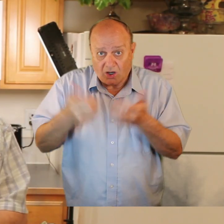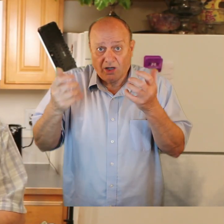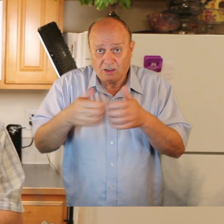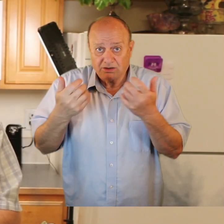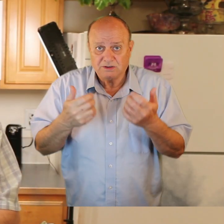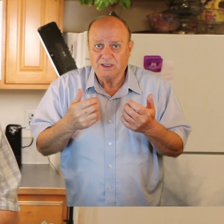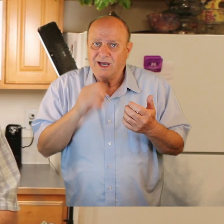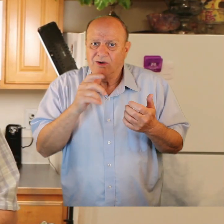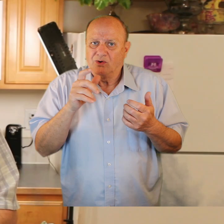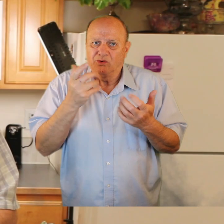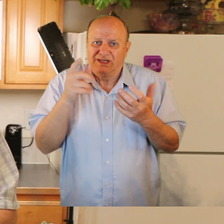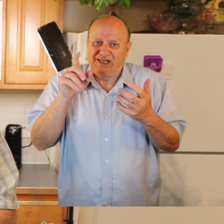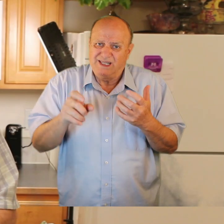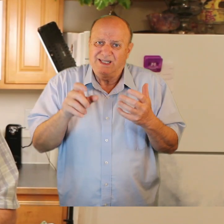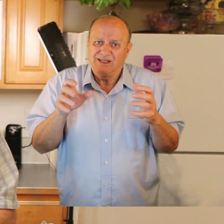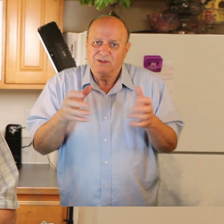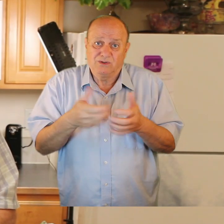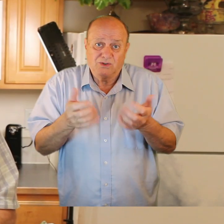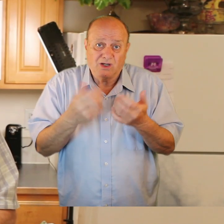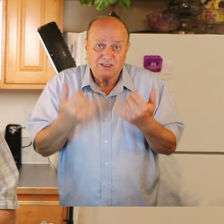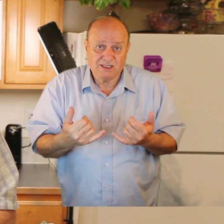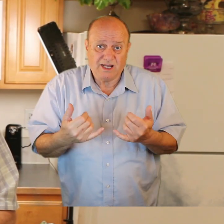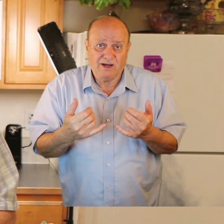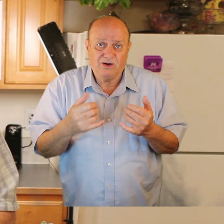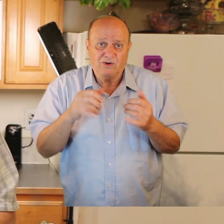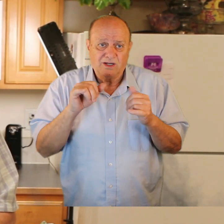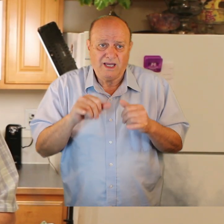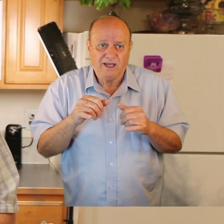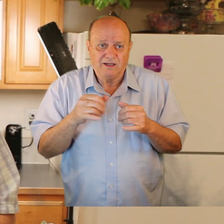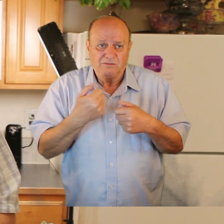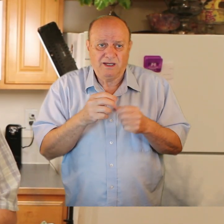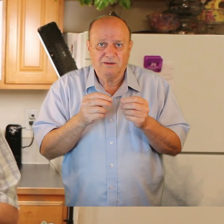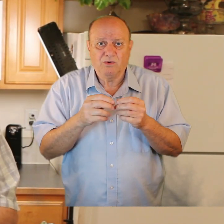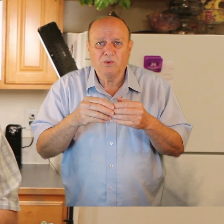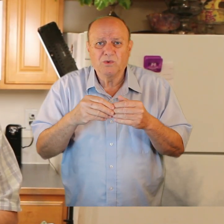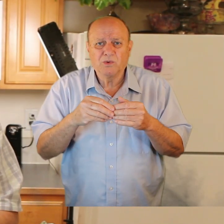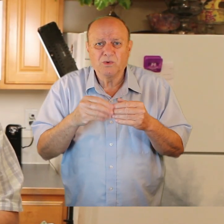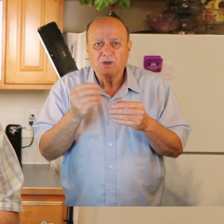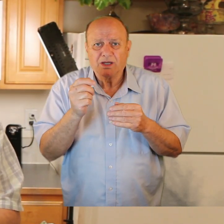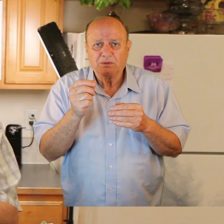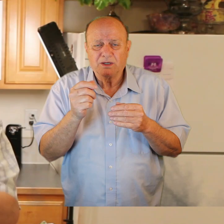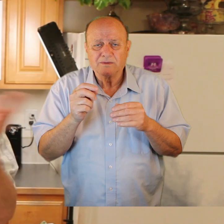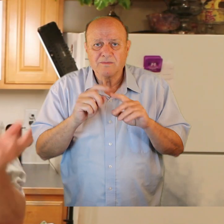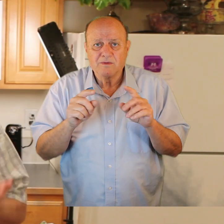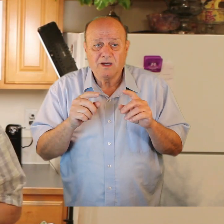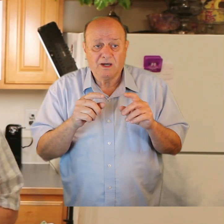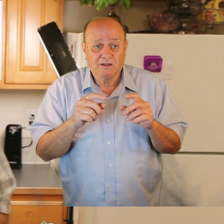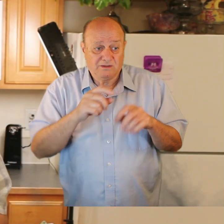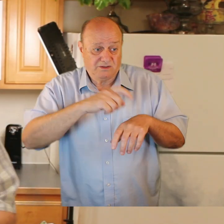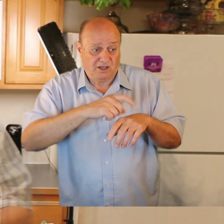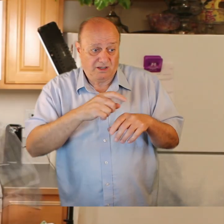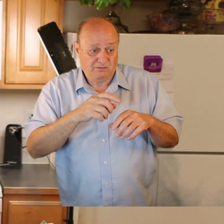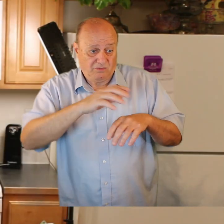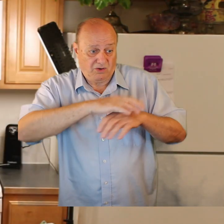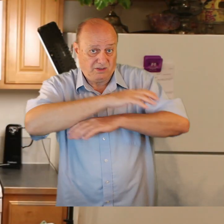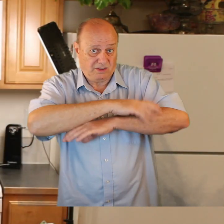tossing it now, it can make it a little bit more wilted, a little more wimpy, if you will. but it's ready to go when it's ready to go on the